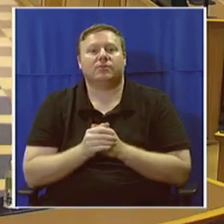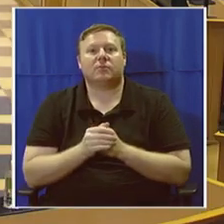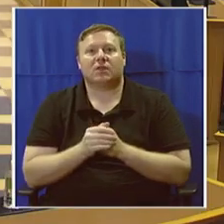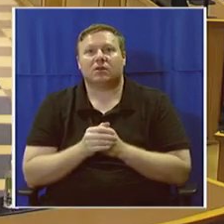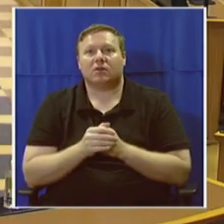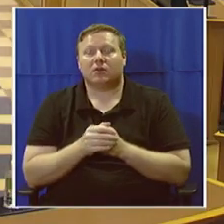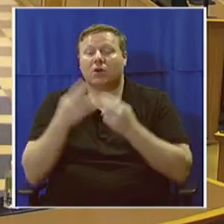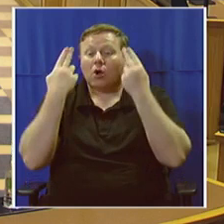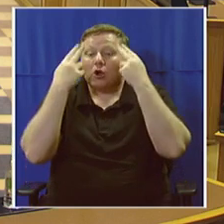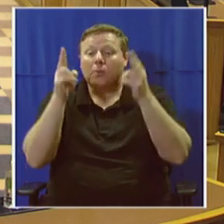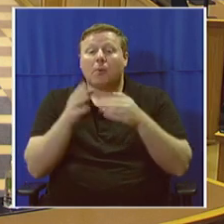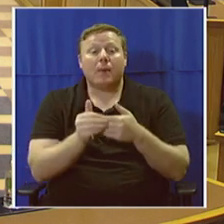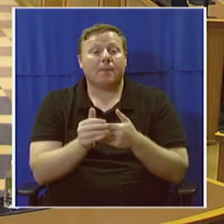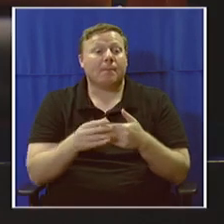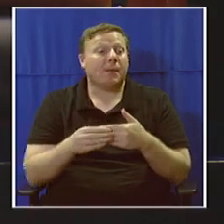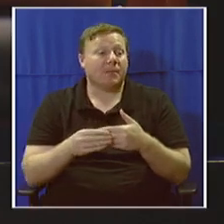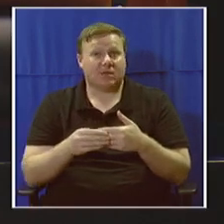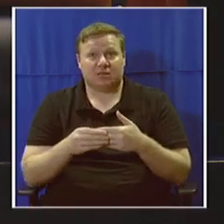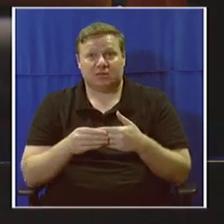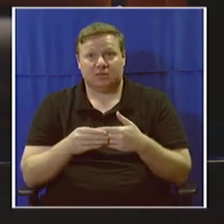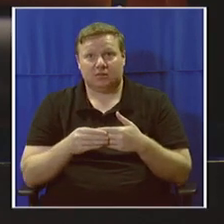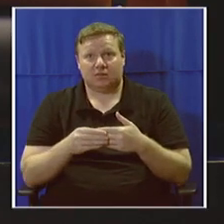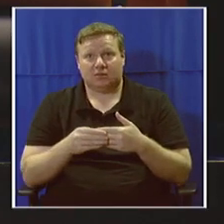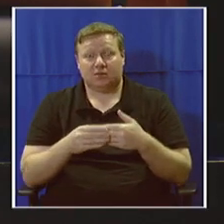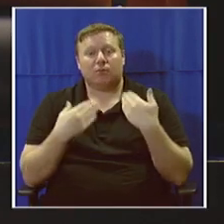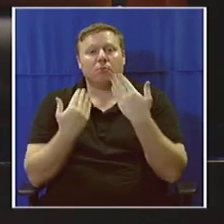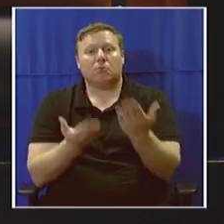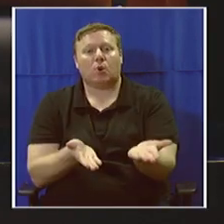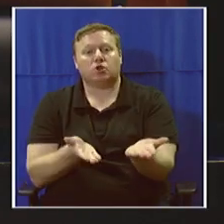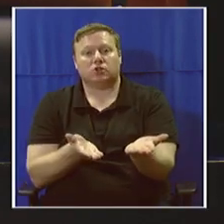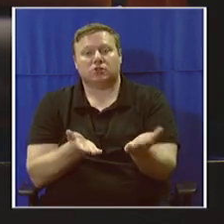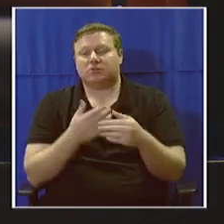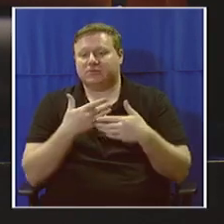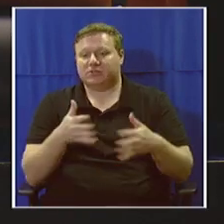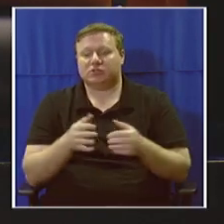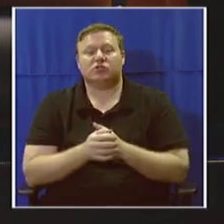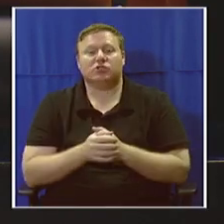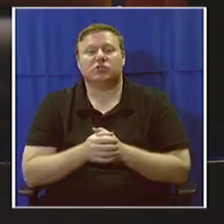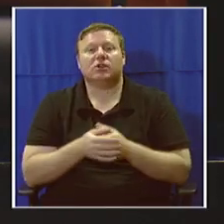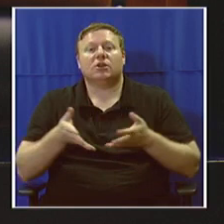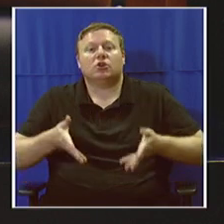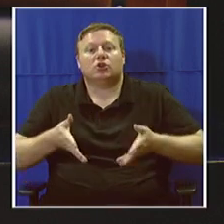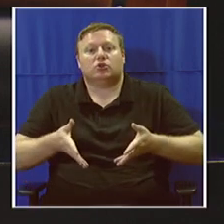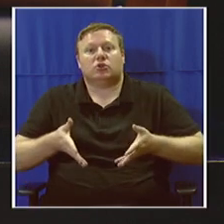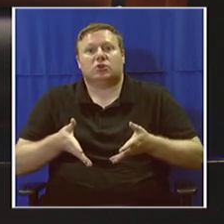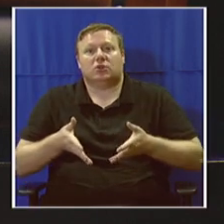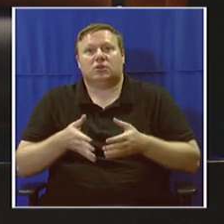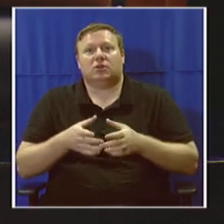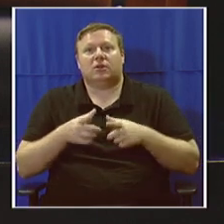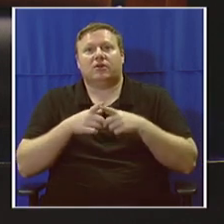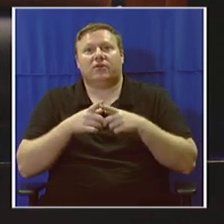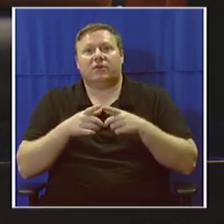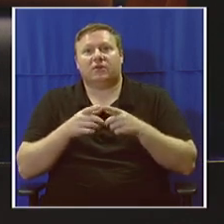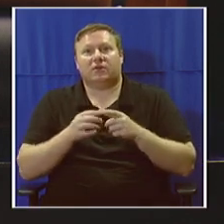Honorable members, that concludes notices of motion and the business of the day. Die Hays